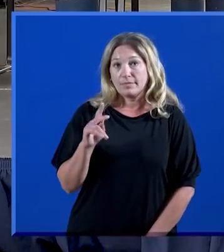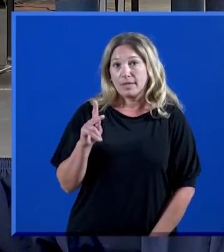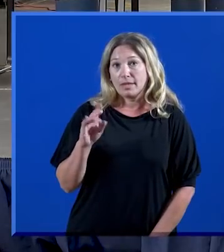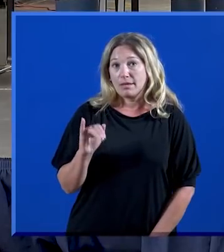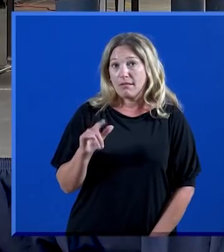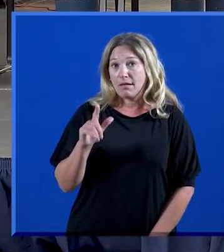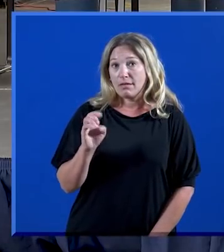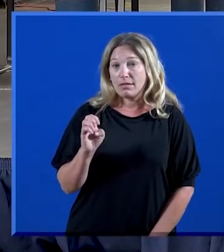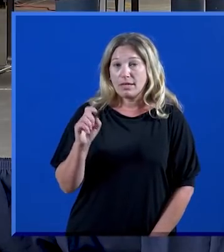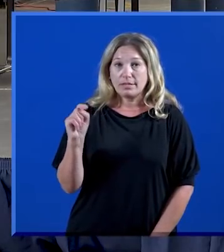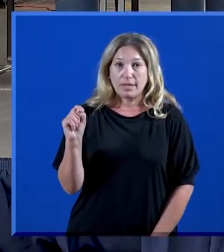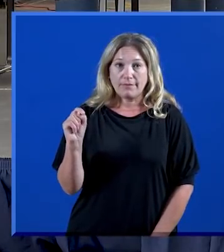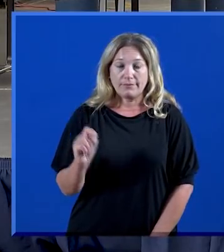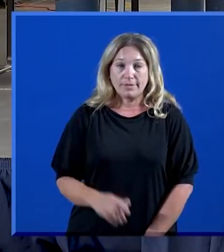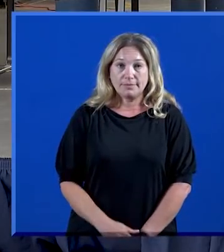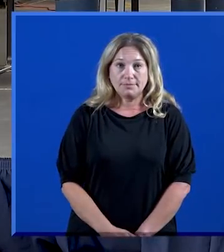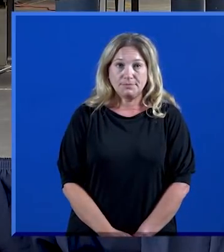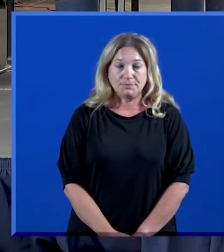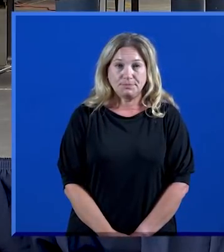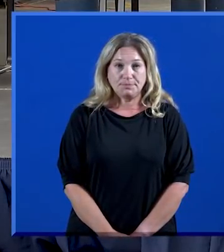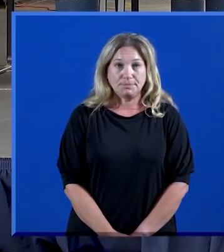Kyle Taff.